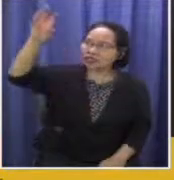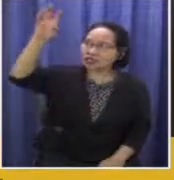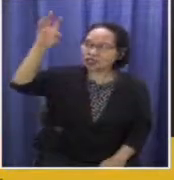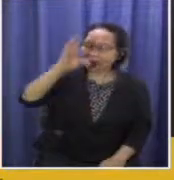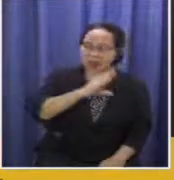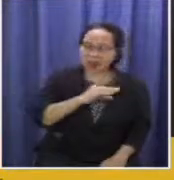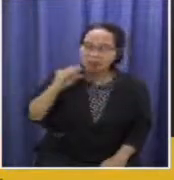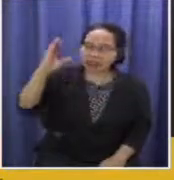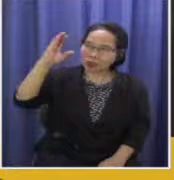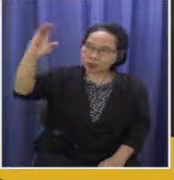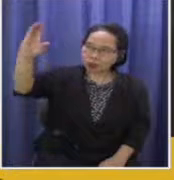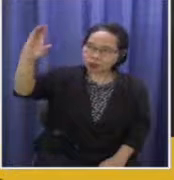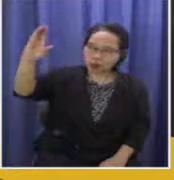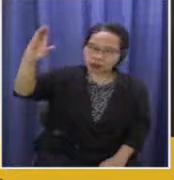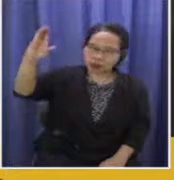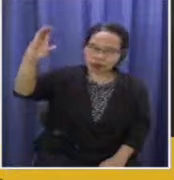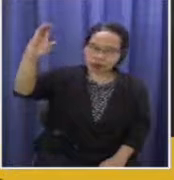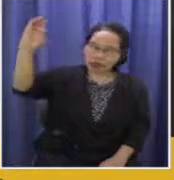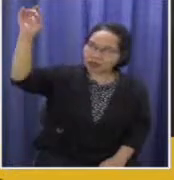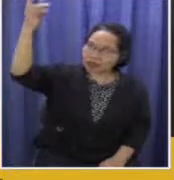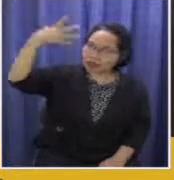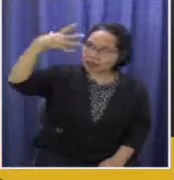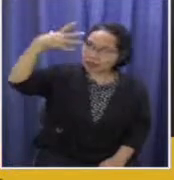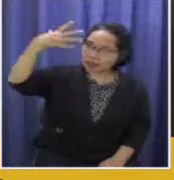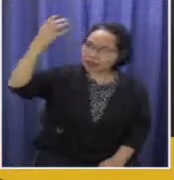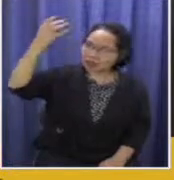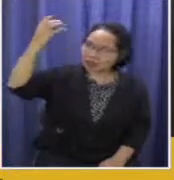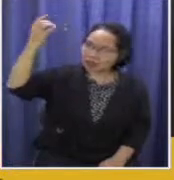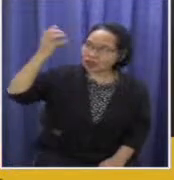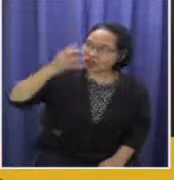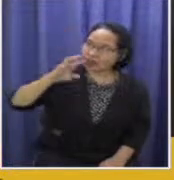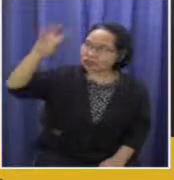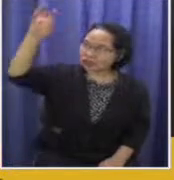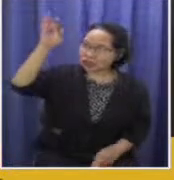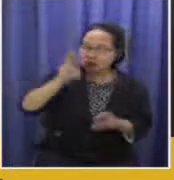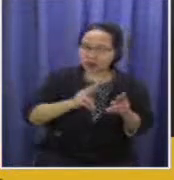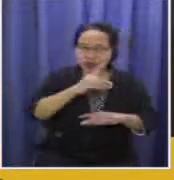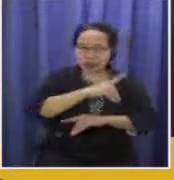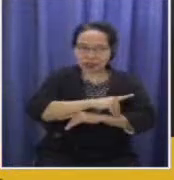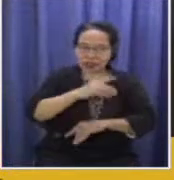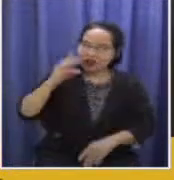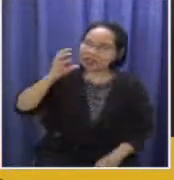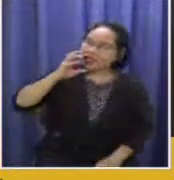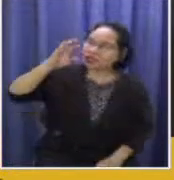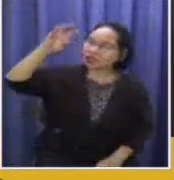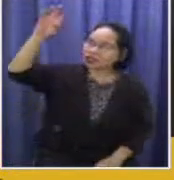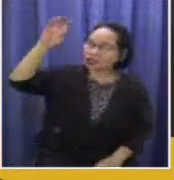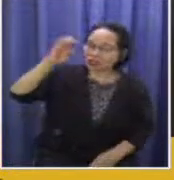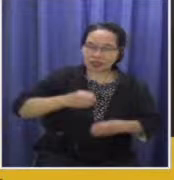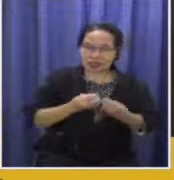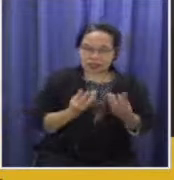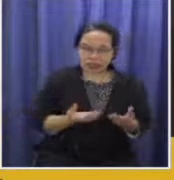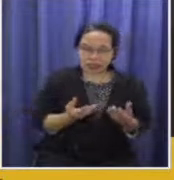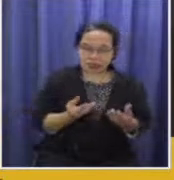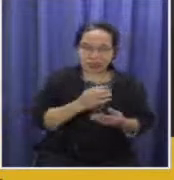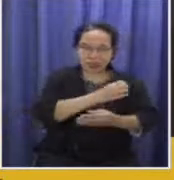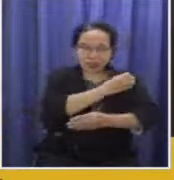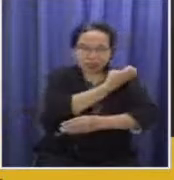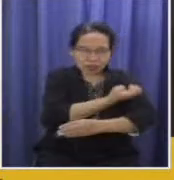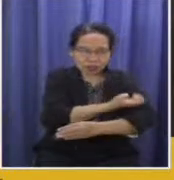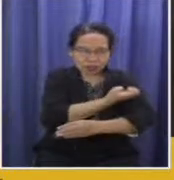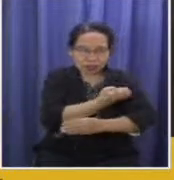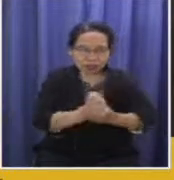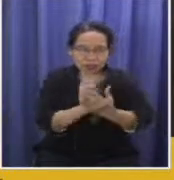the moon. The sun to rule the day, because the sun will be providing energy